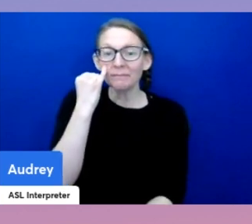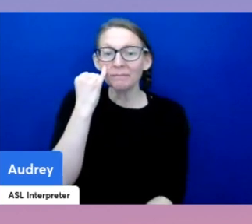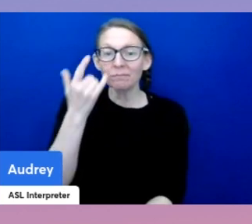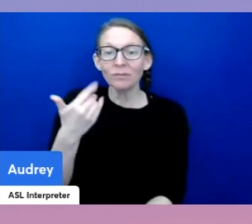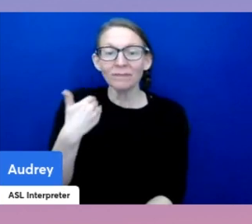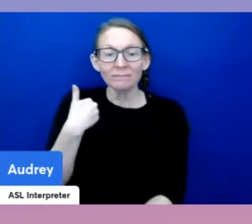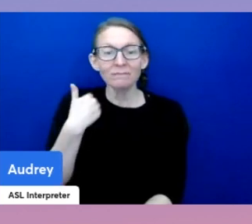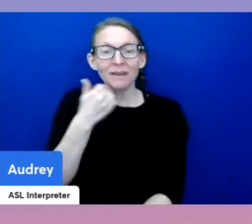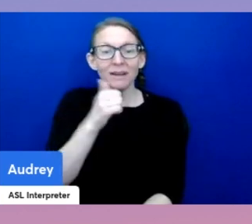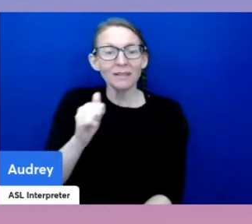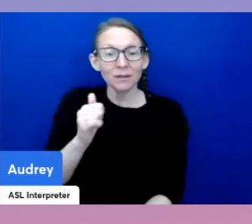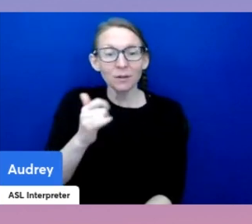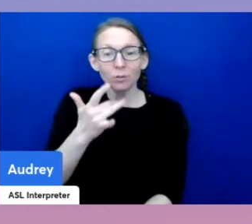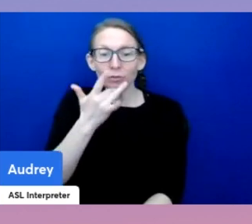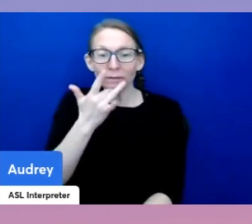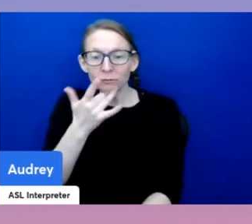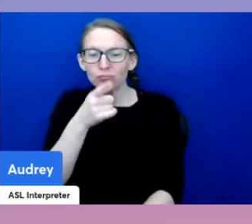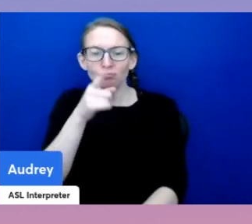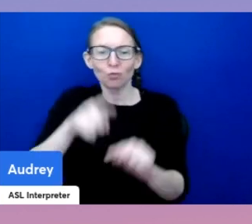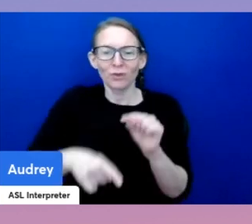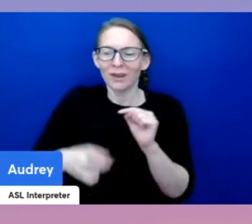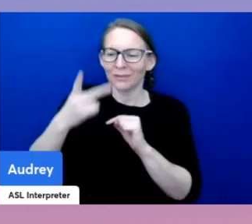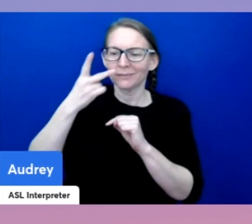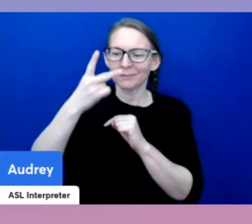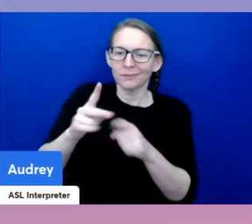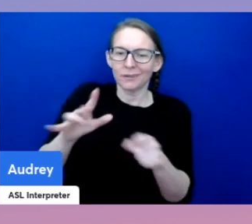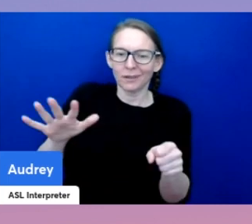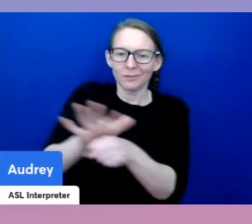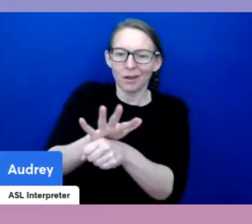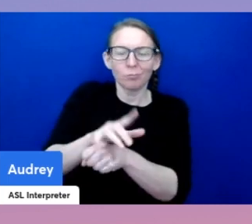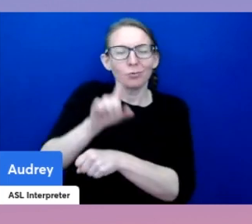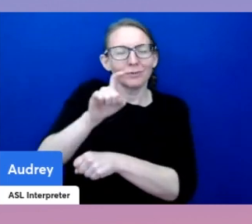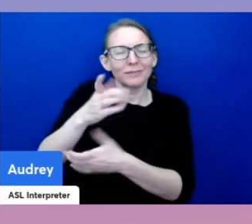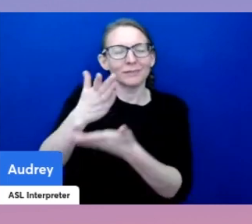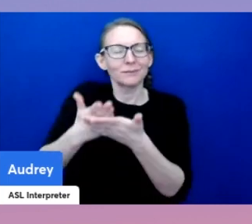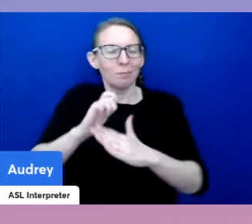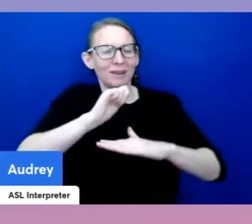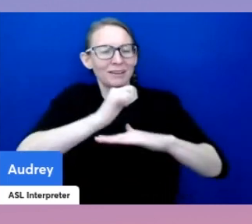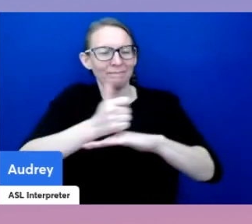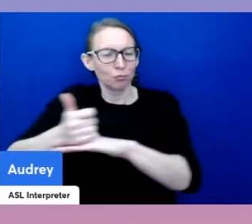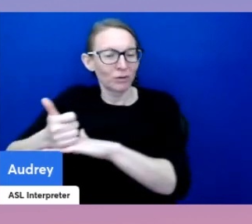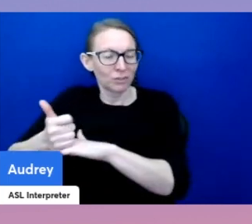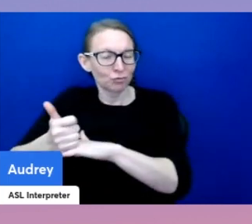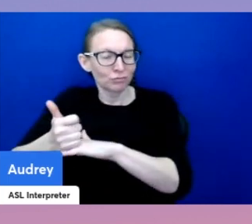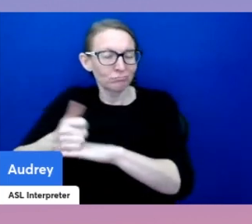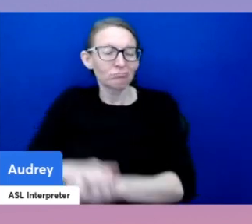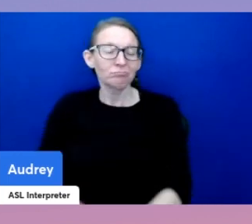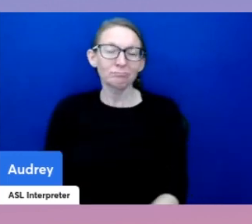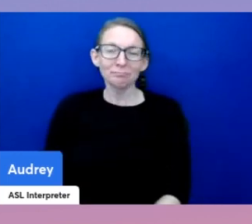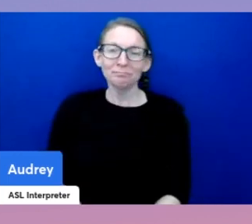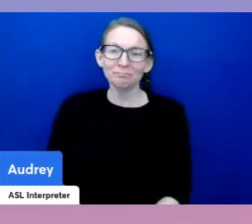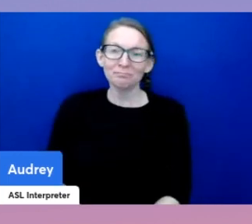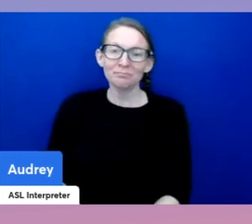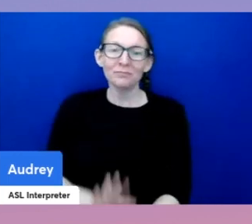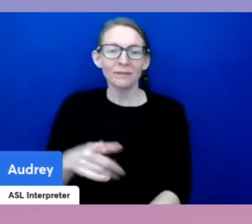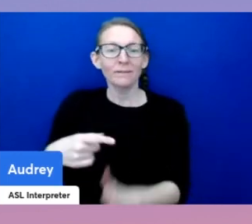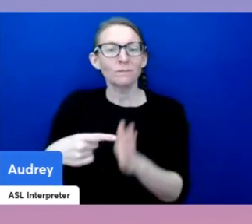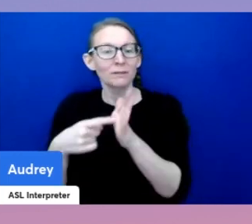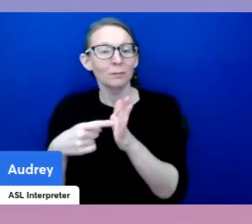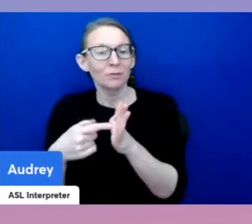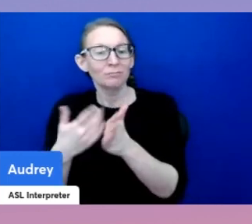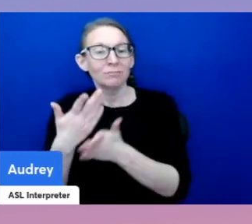cannot use it directly, but you need some configuration. For example, you need some